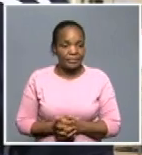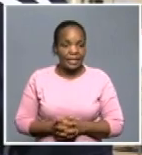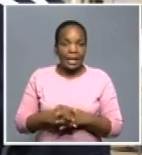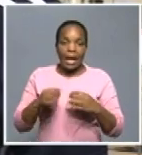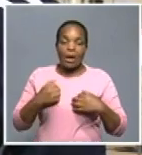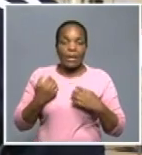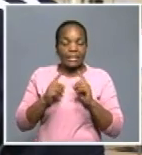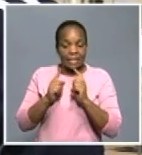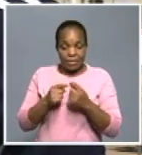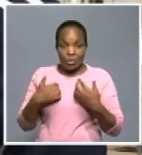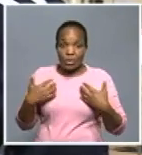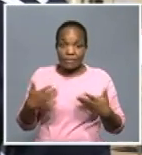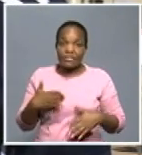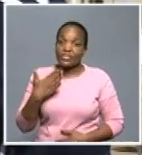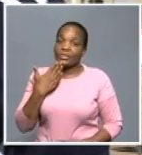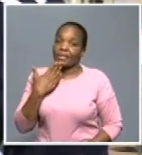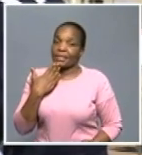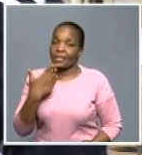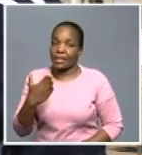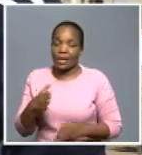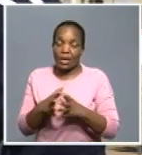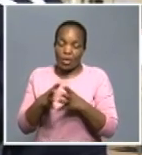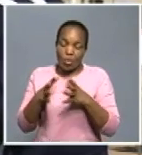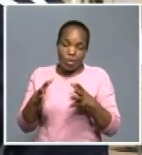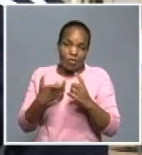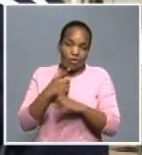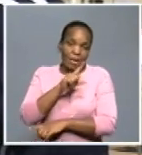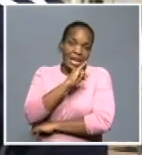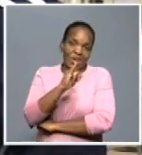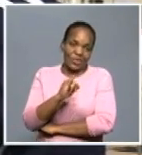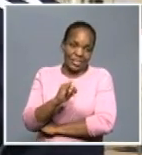side and from our crew side here in the lovely town of Luderitz. It's over to you.